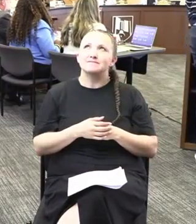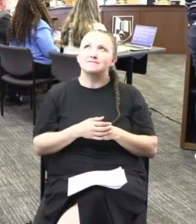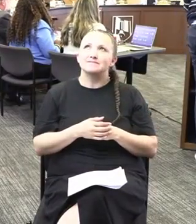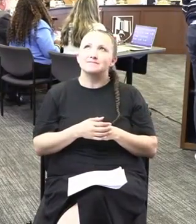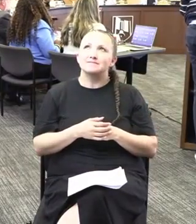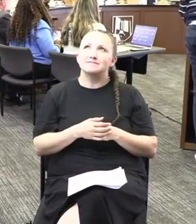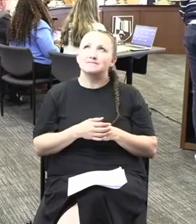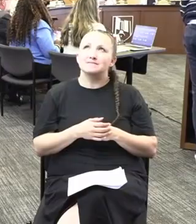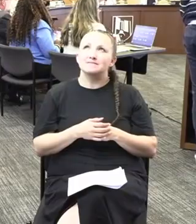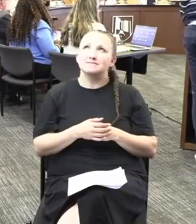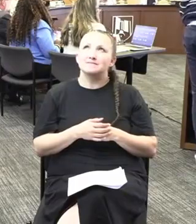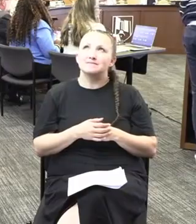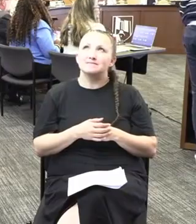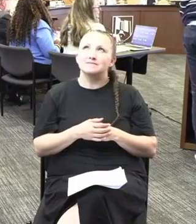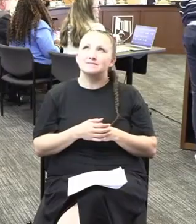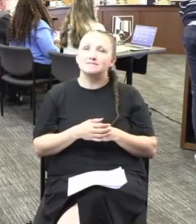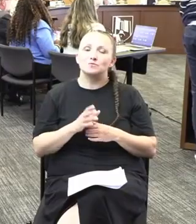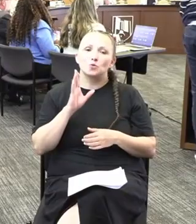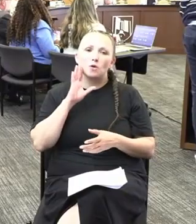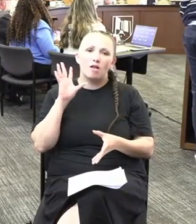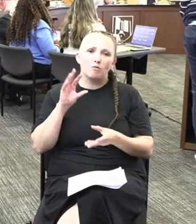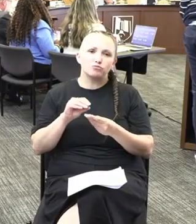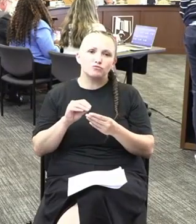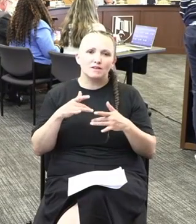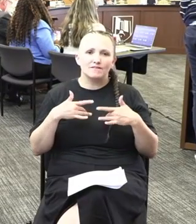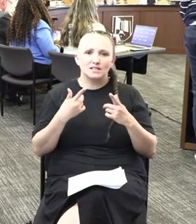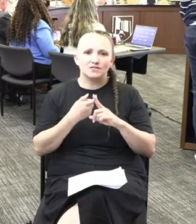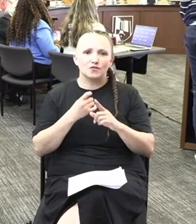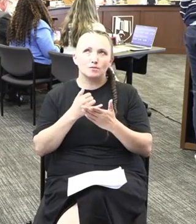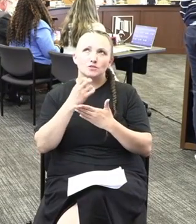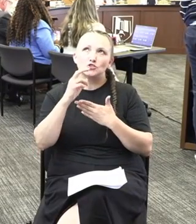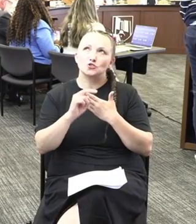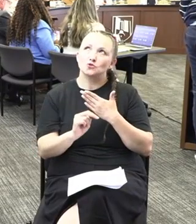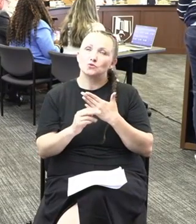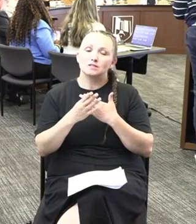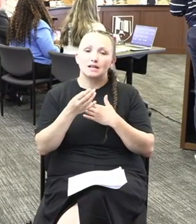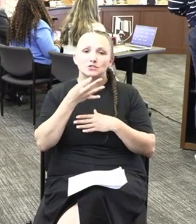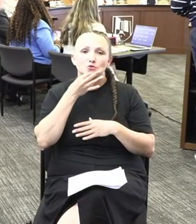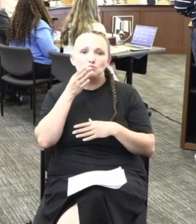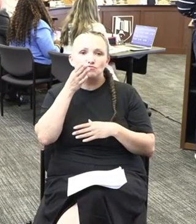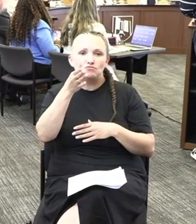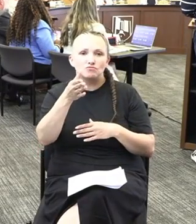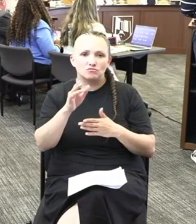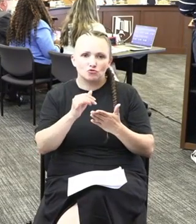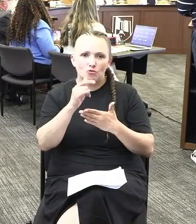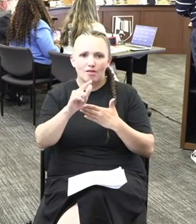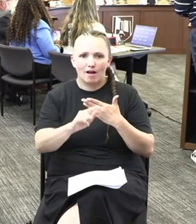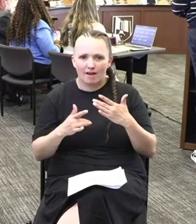For overview today, we'll be recapping the events of June and upcoming events of July.